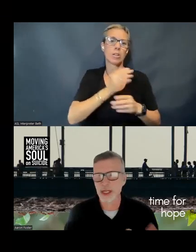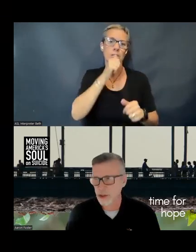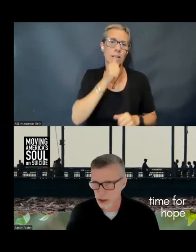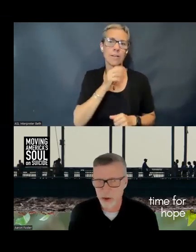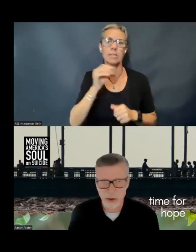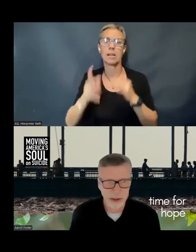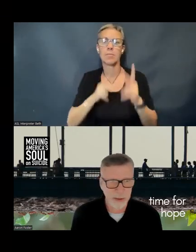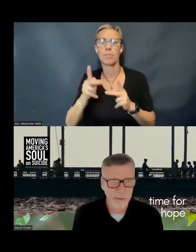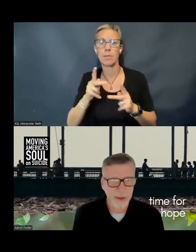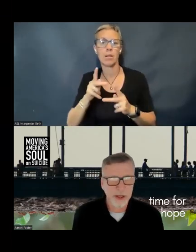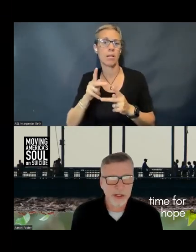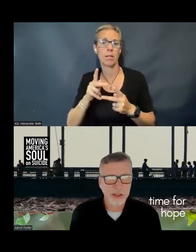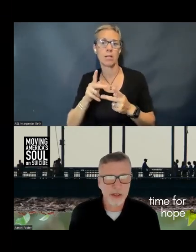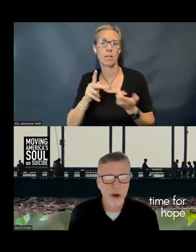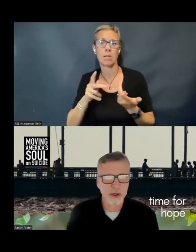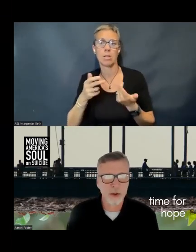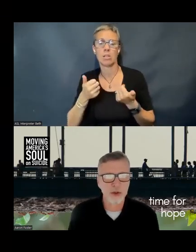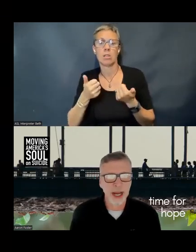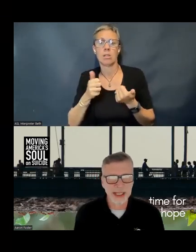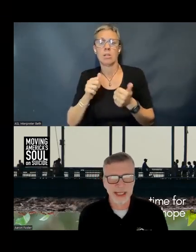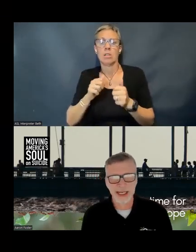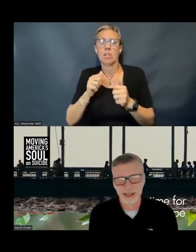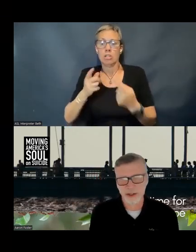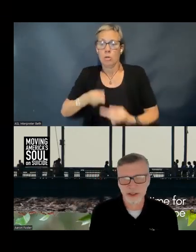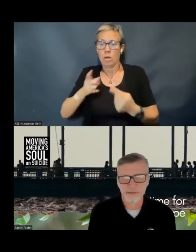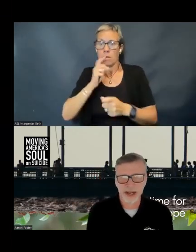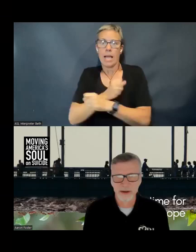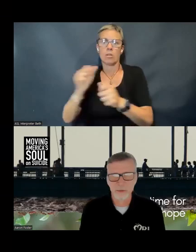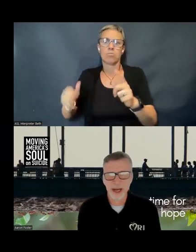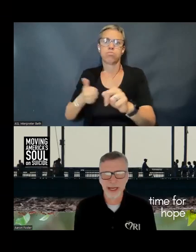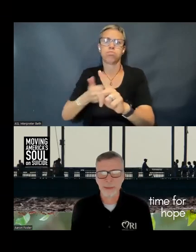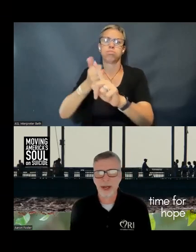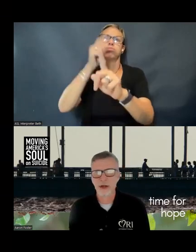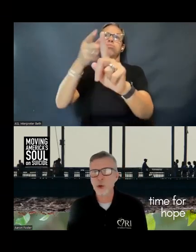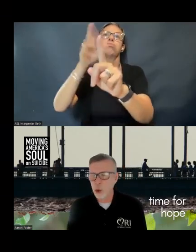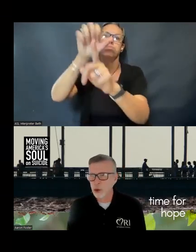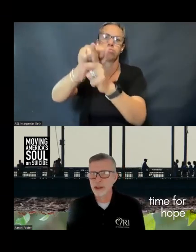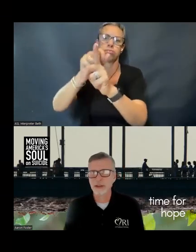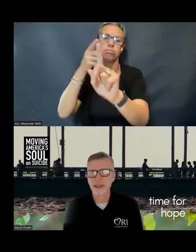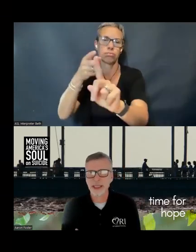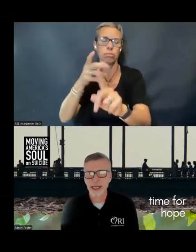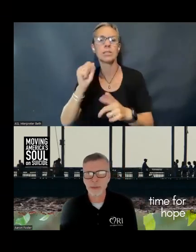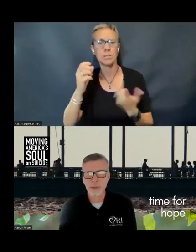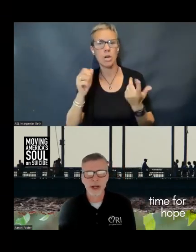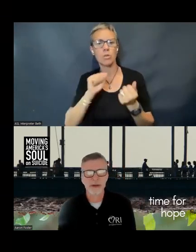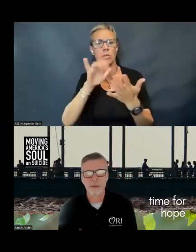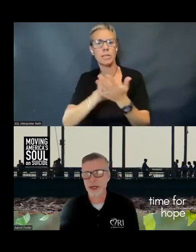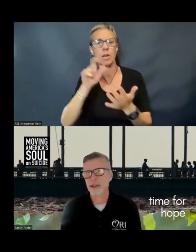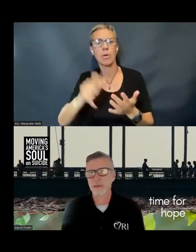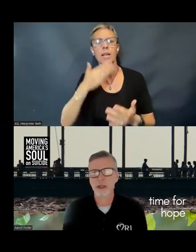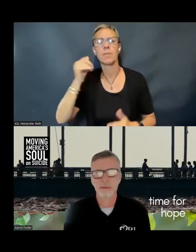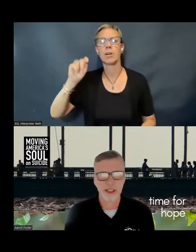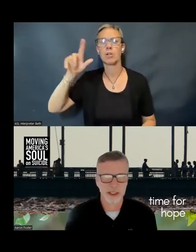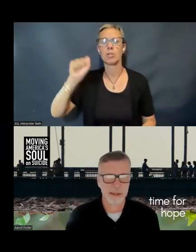to reach their goals. So to address these issues effectively, we need better tools to understand the labor market for